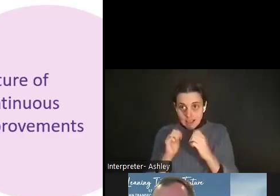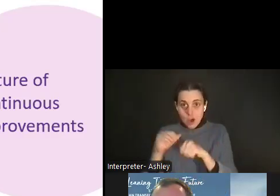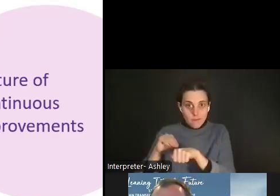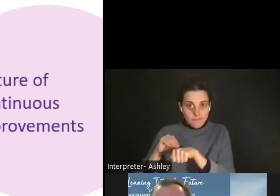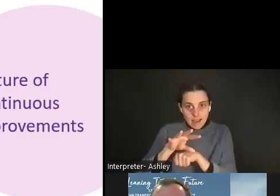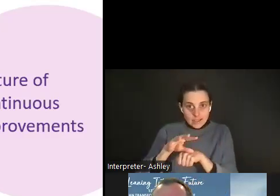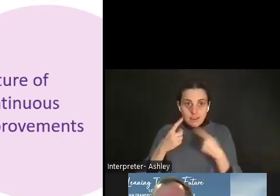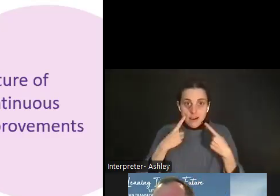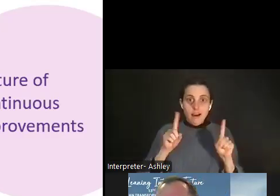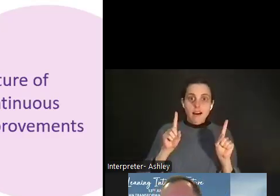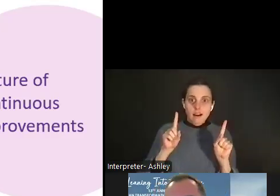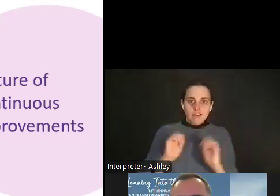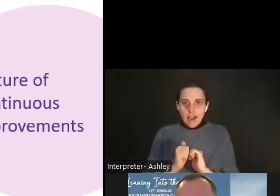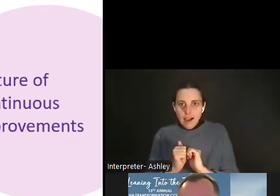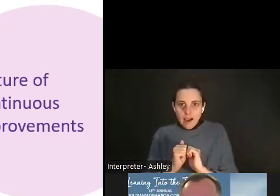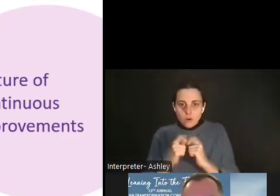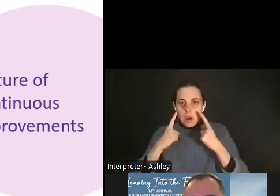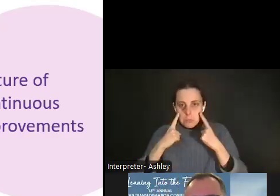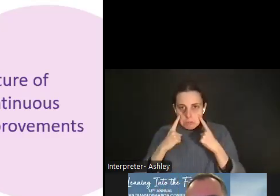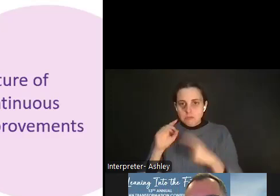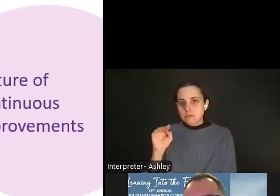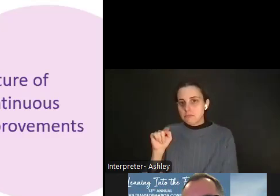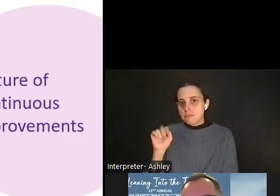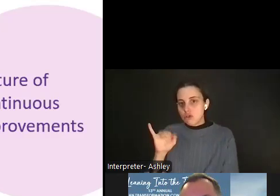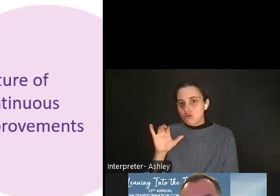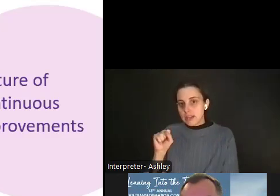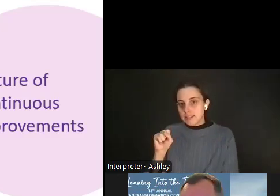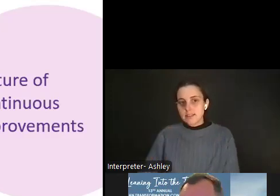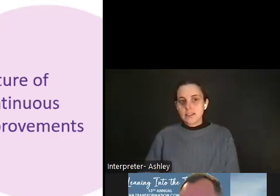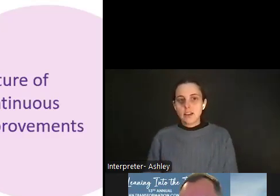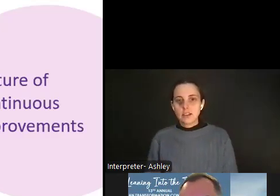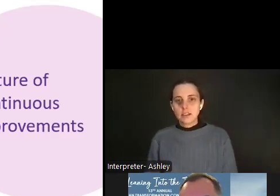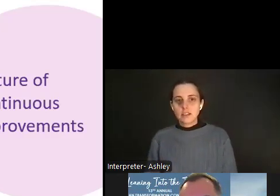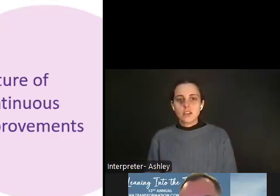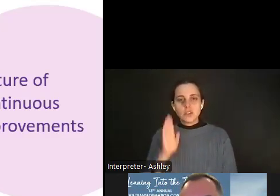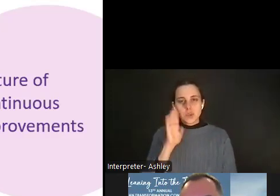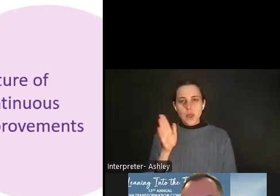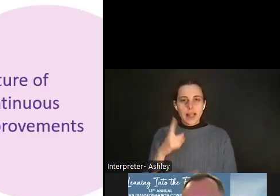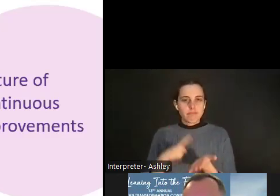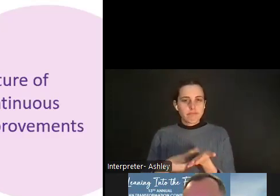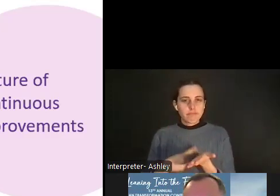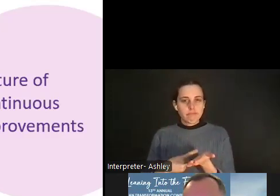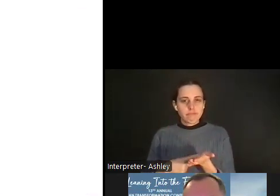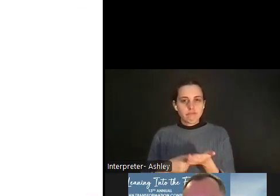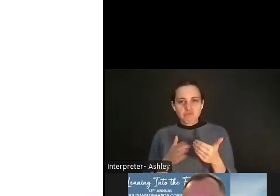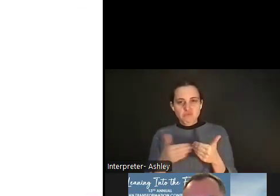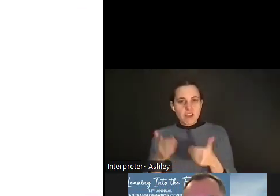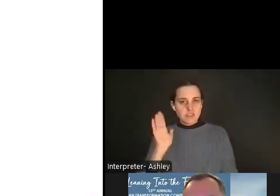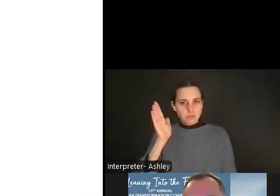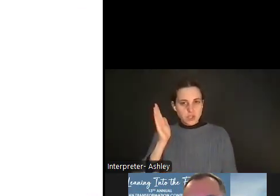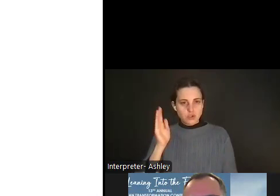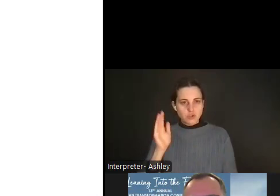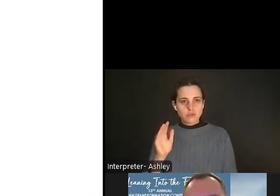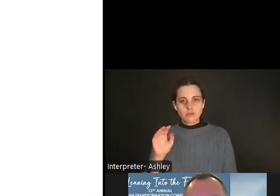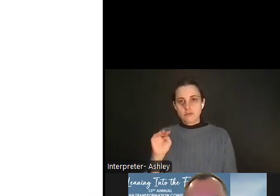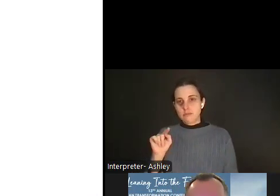let's spend a little bit of time on metrics within the rest of this presentation. All right,